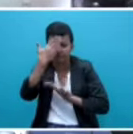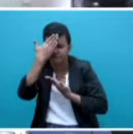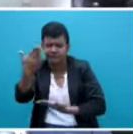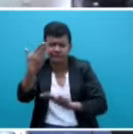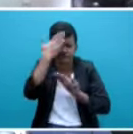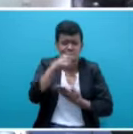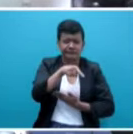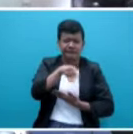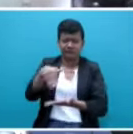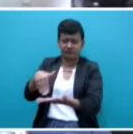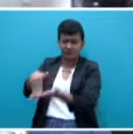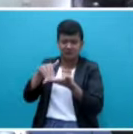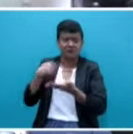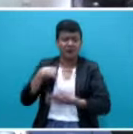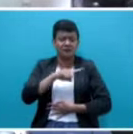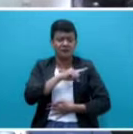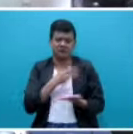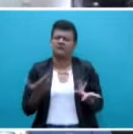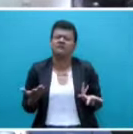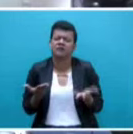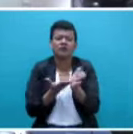citizens with honesty, integrity and without fear of favour.